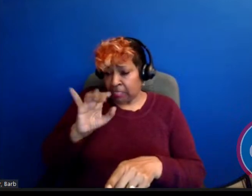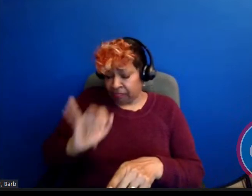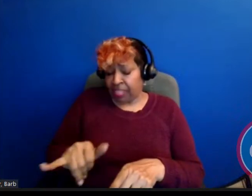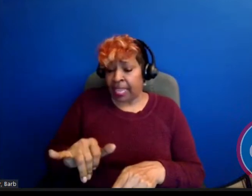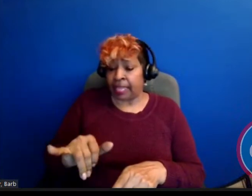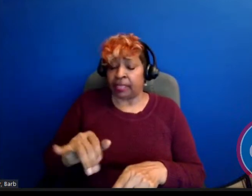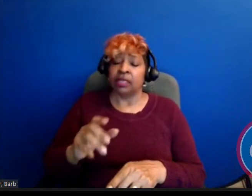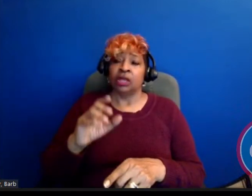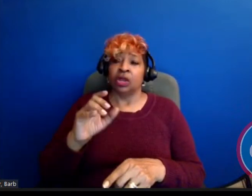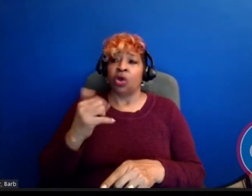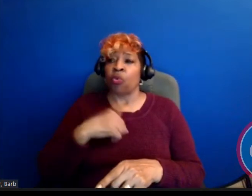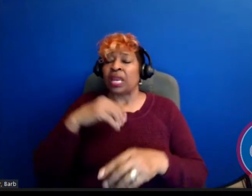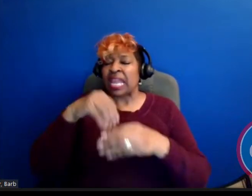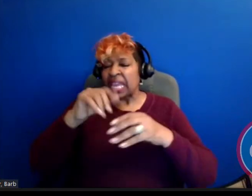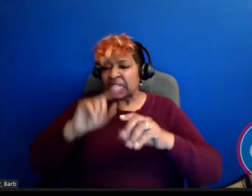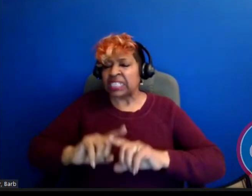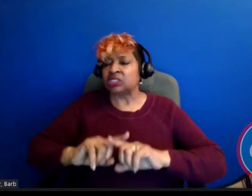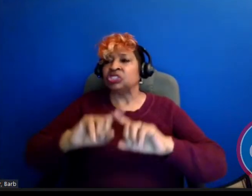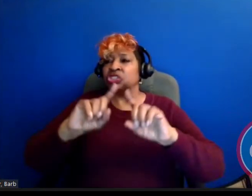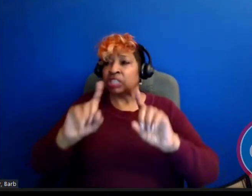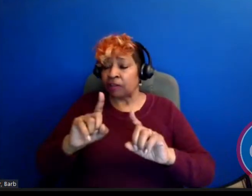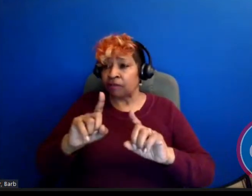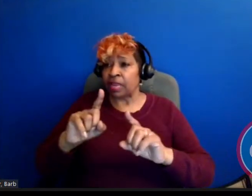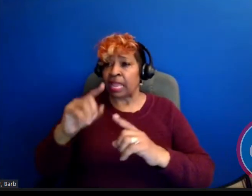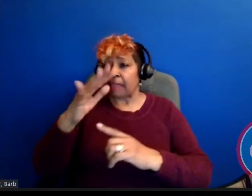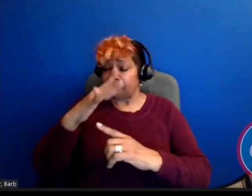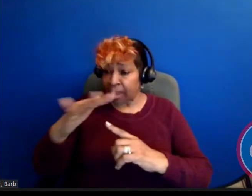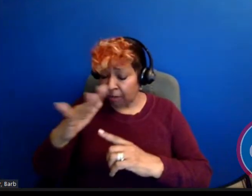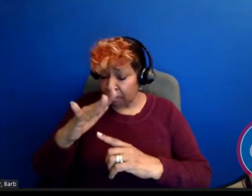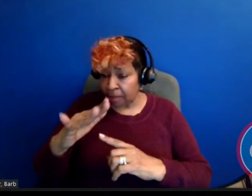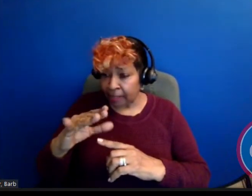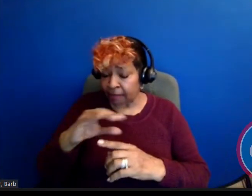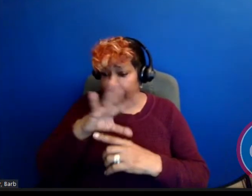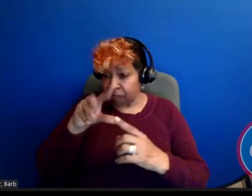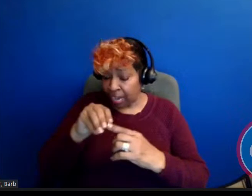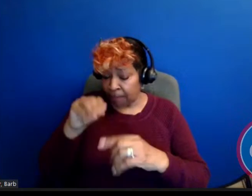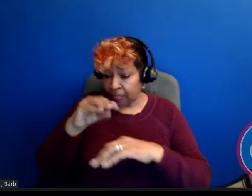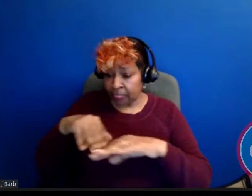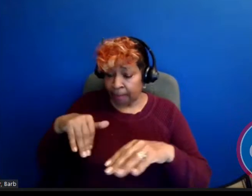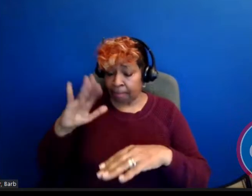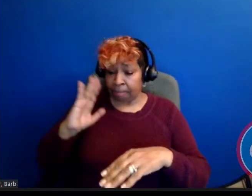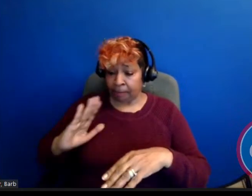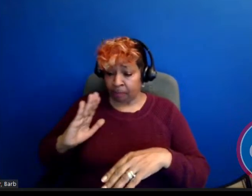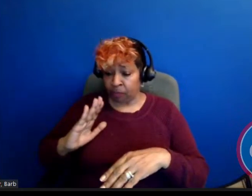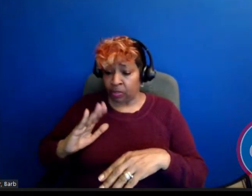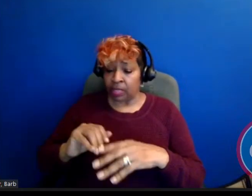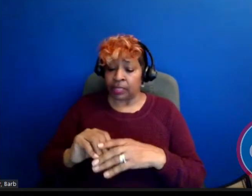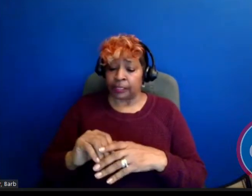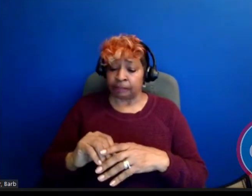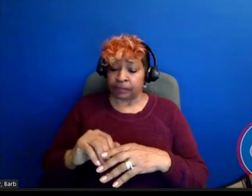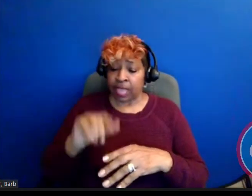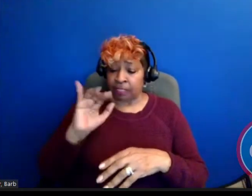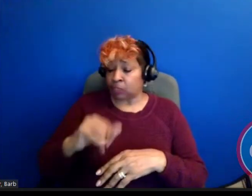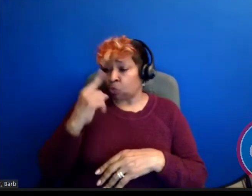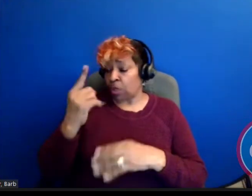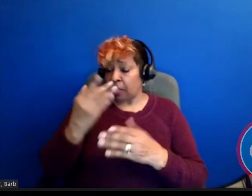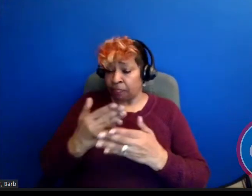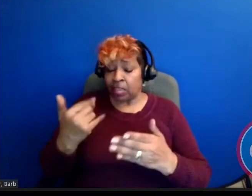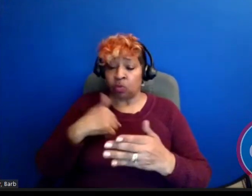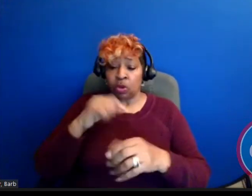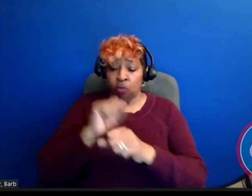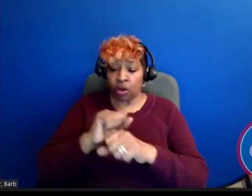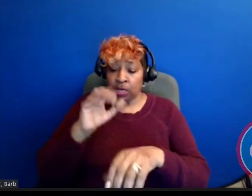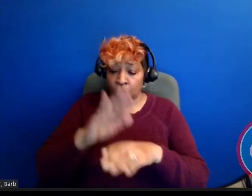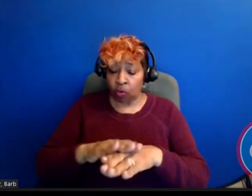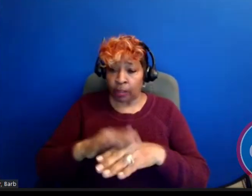we're in a different environment than we were. And again, that's one of the things that we are working on going